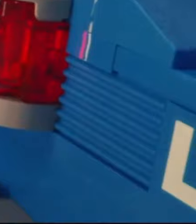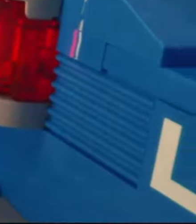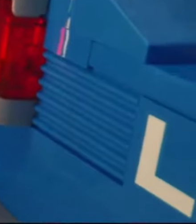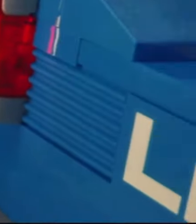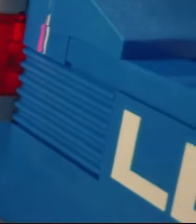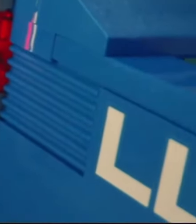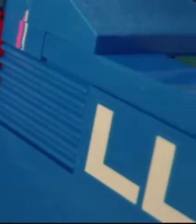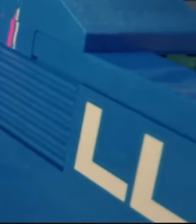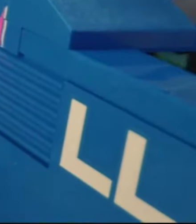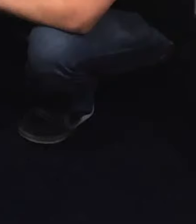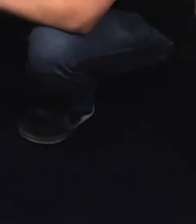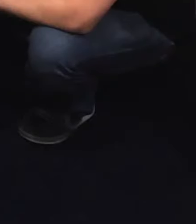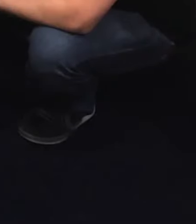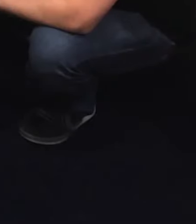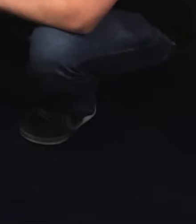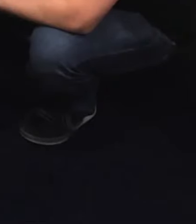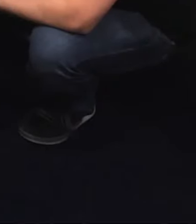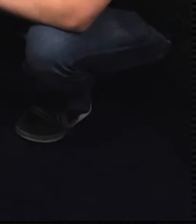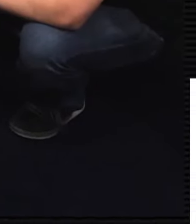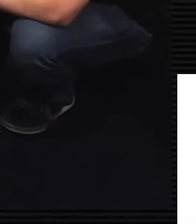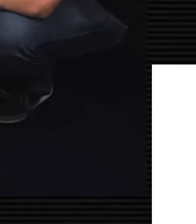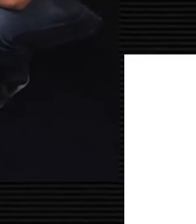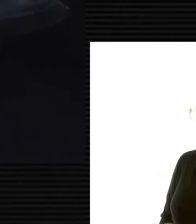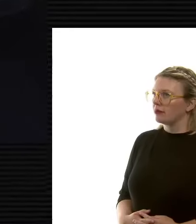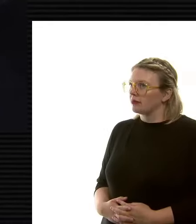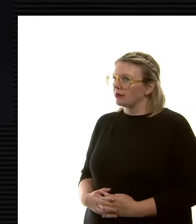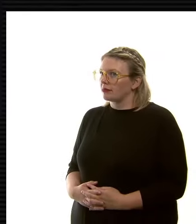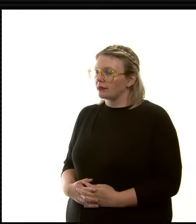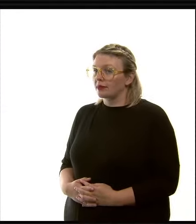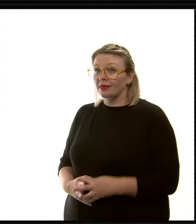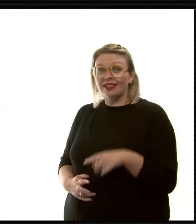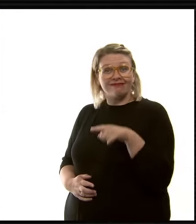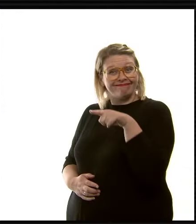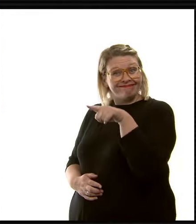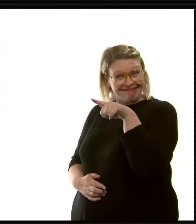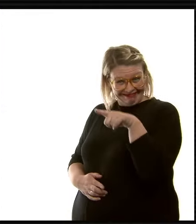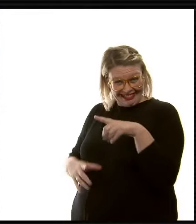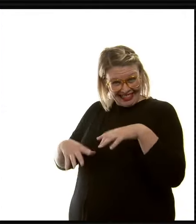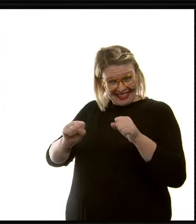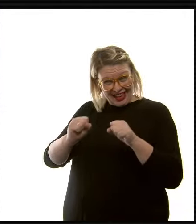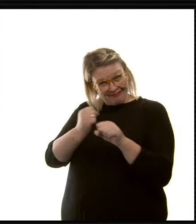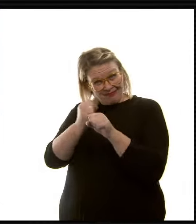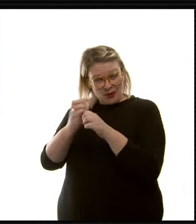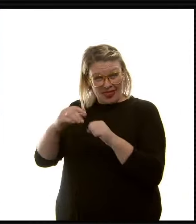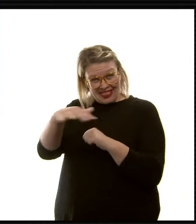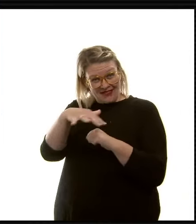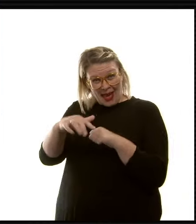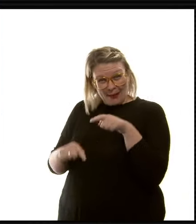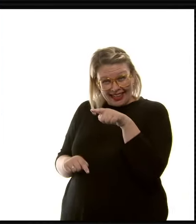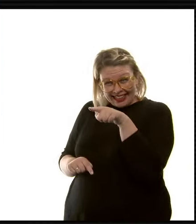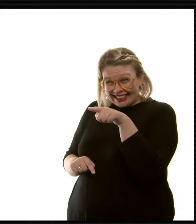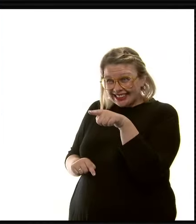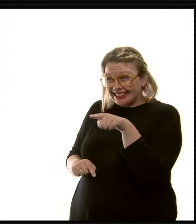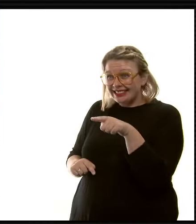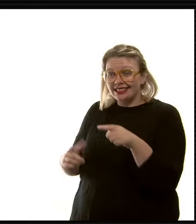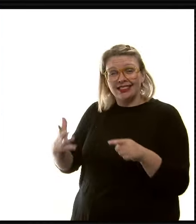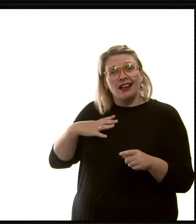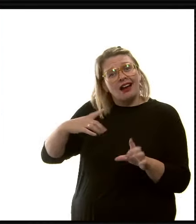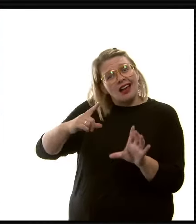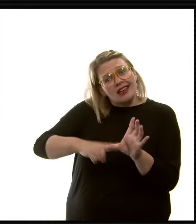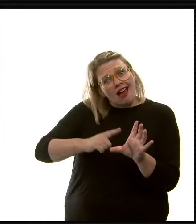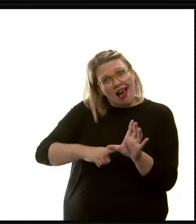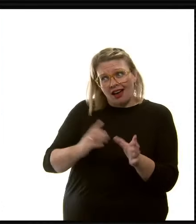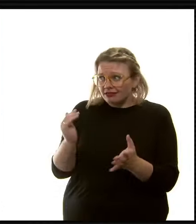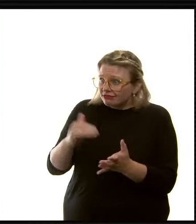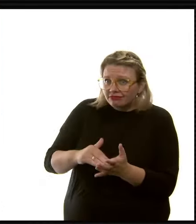played with, too. Fans like Kat, who's been building with her siblings for decades. It's bright and early. I've got the Lego set with me.